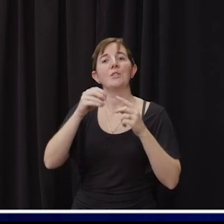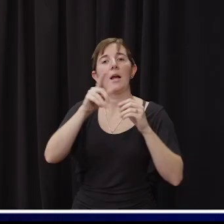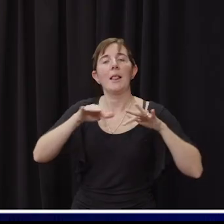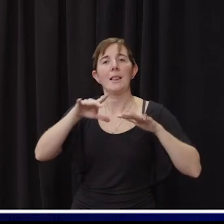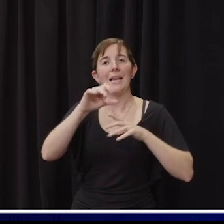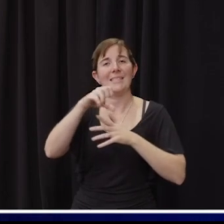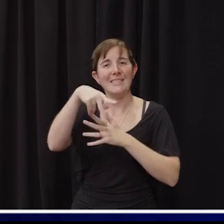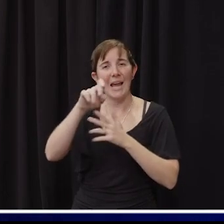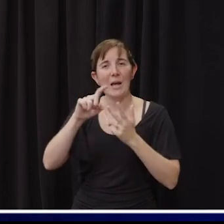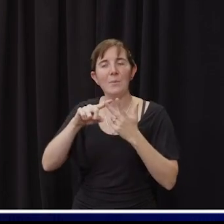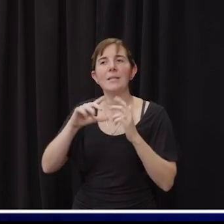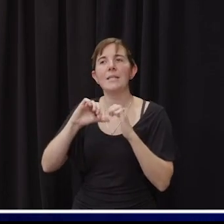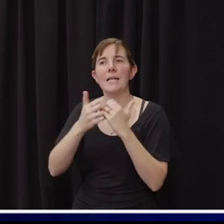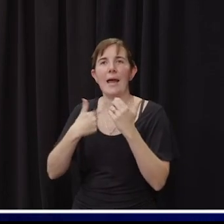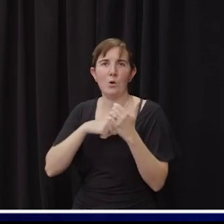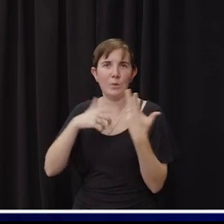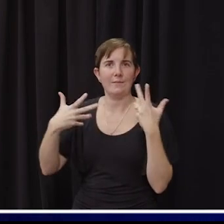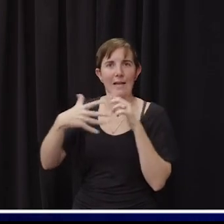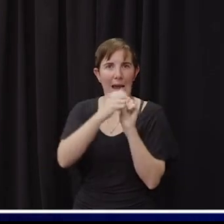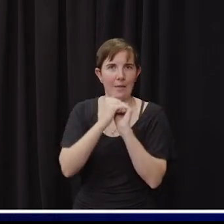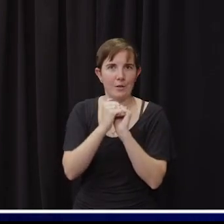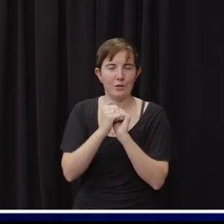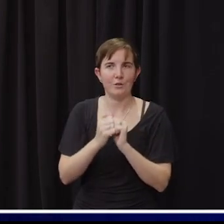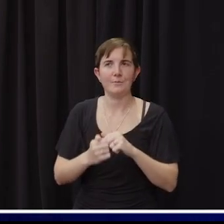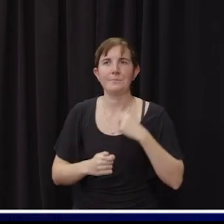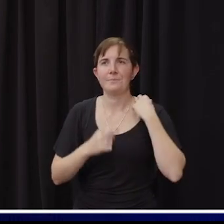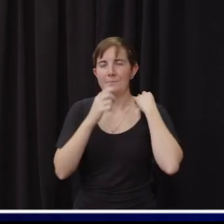the ways in which we're able to gather.